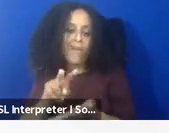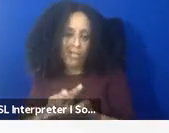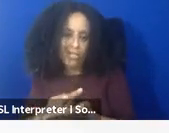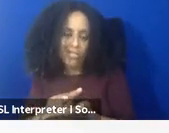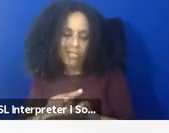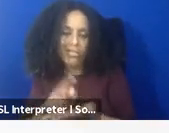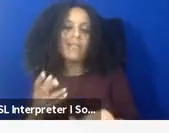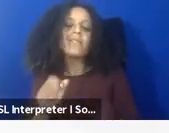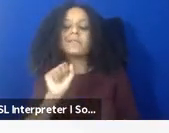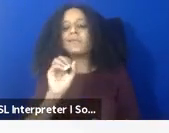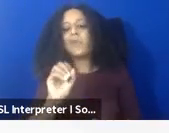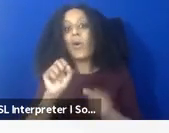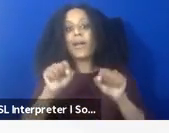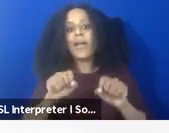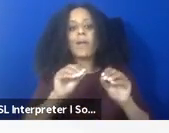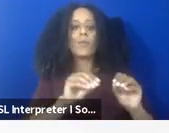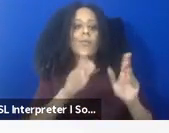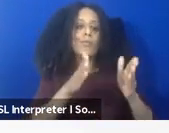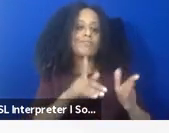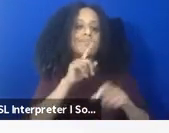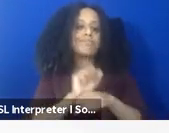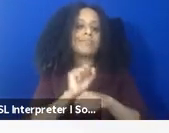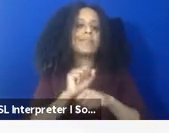can put someone at risk for falls.